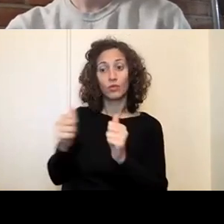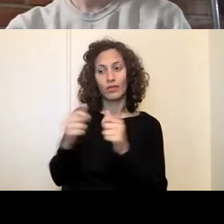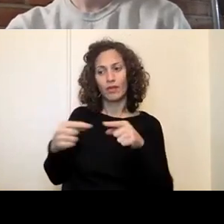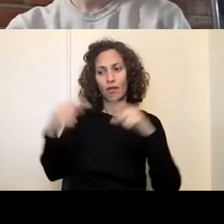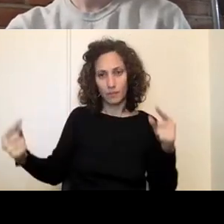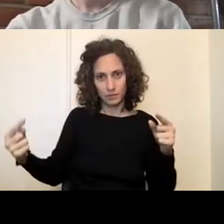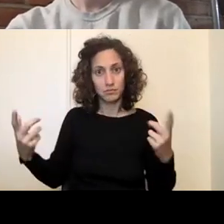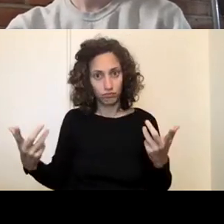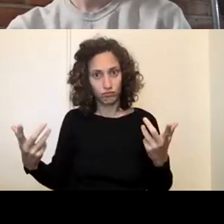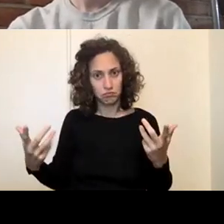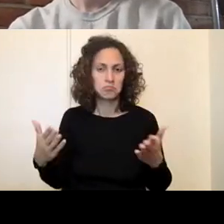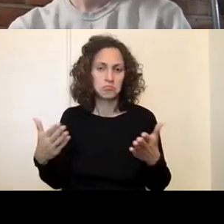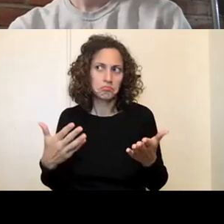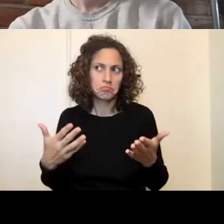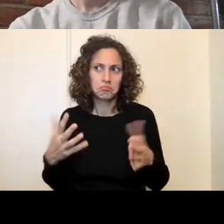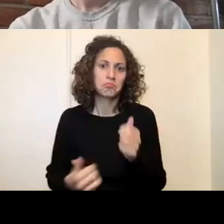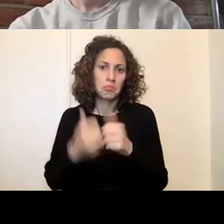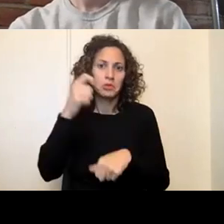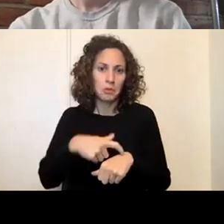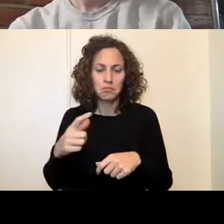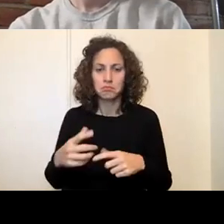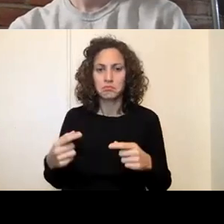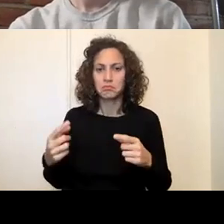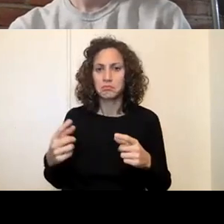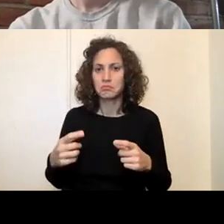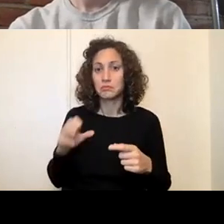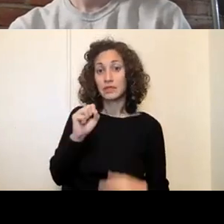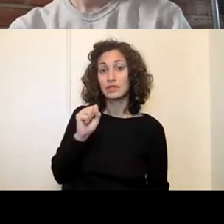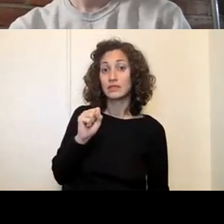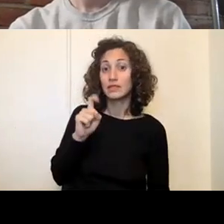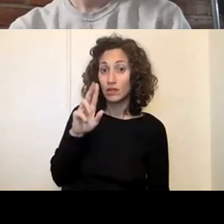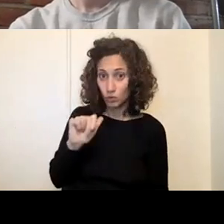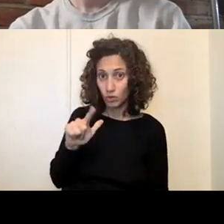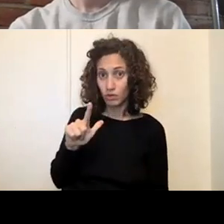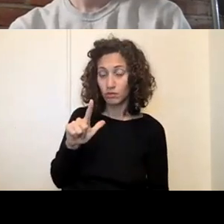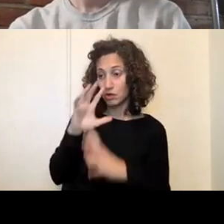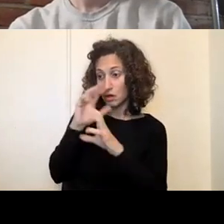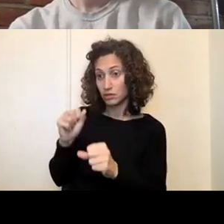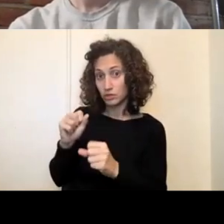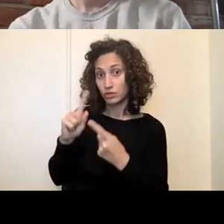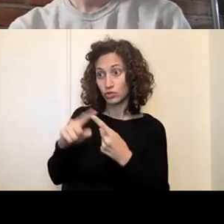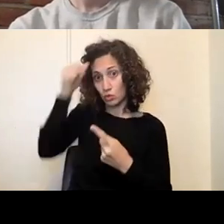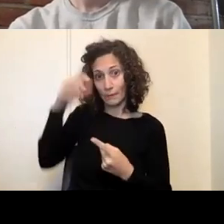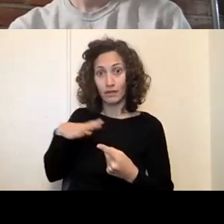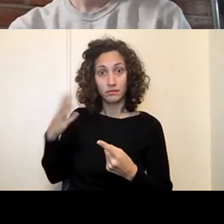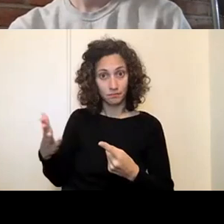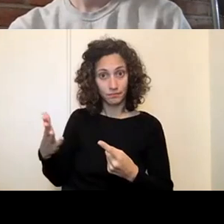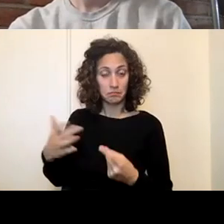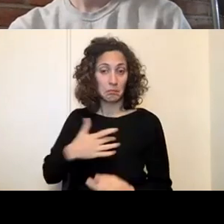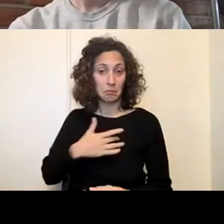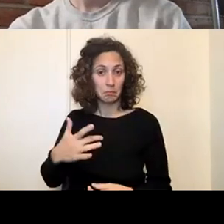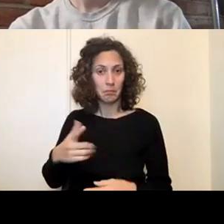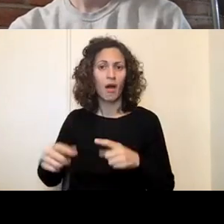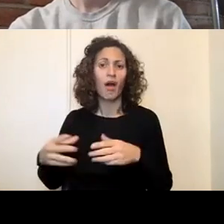find myself generally sexually attracted to males, but